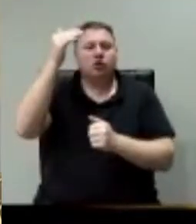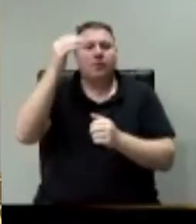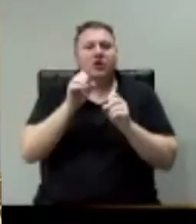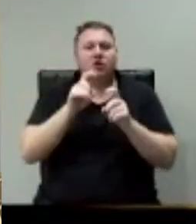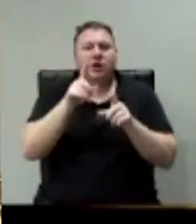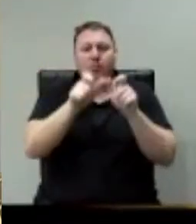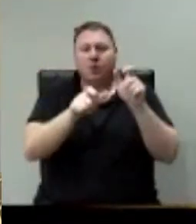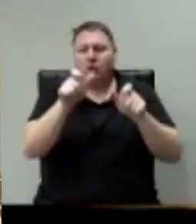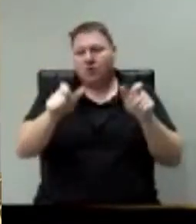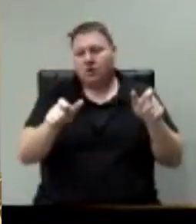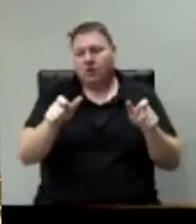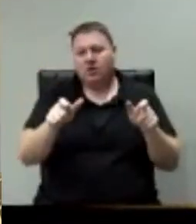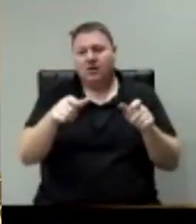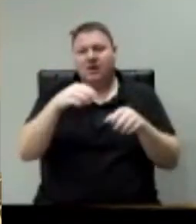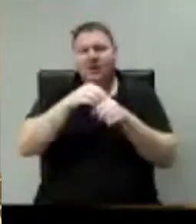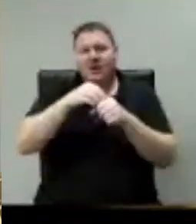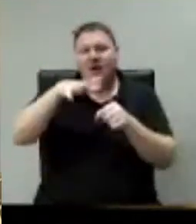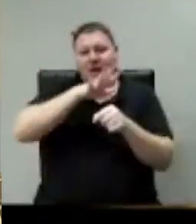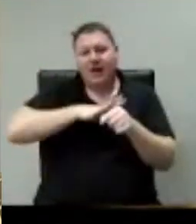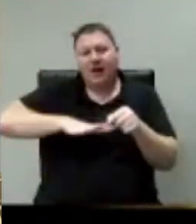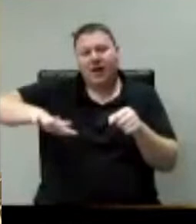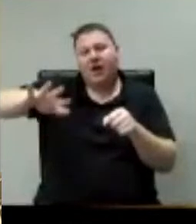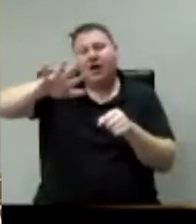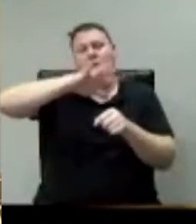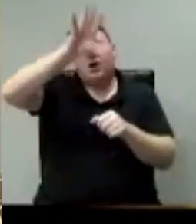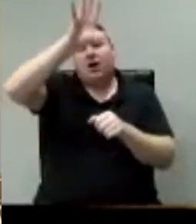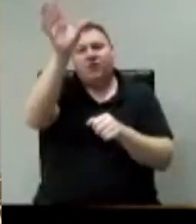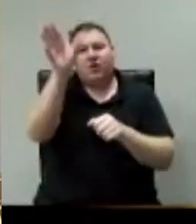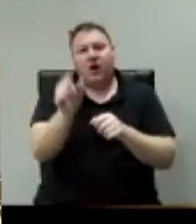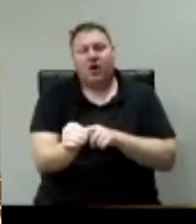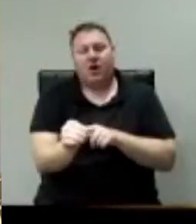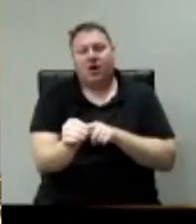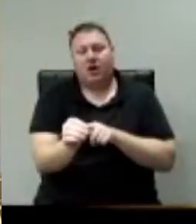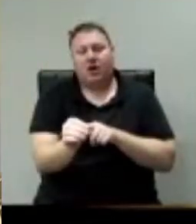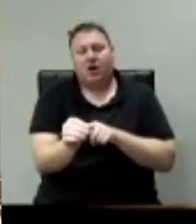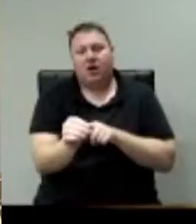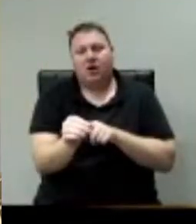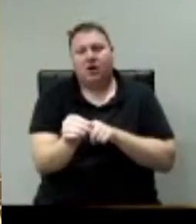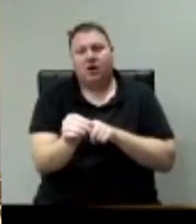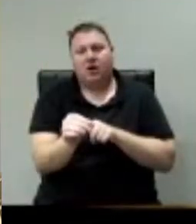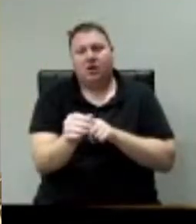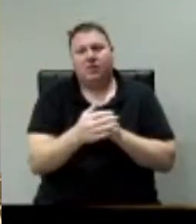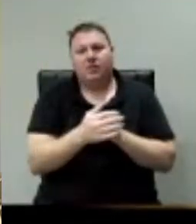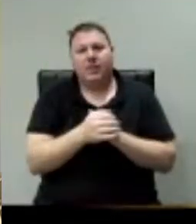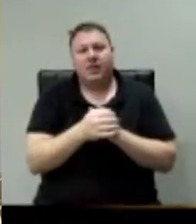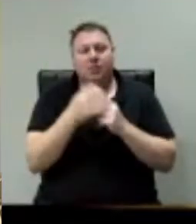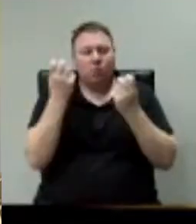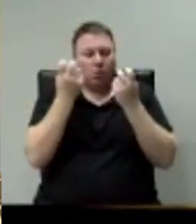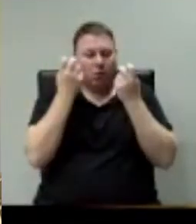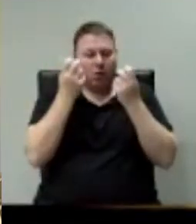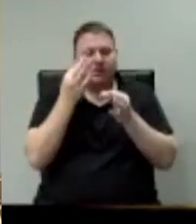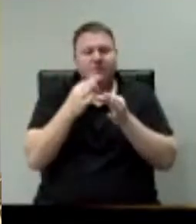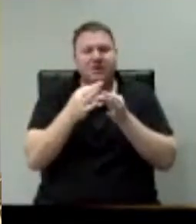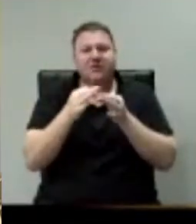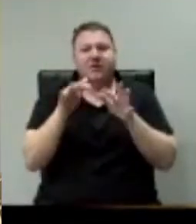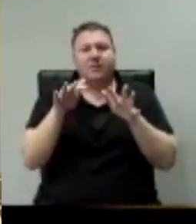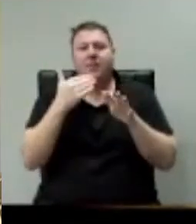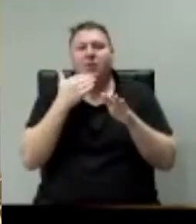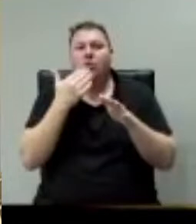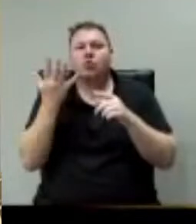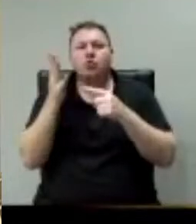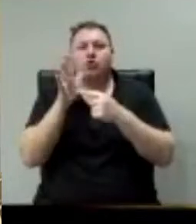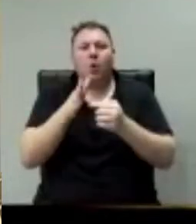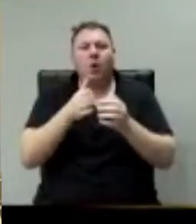around certain regions of the continent. And they look specifically for people who